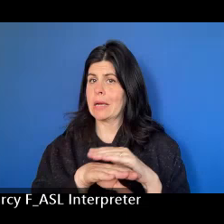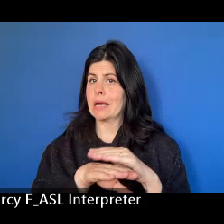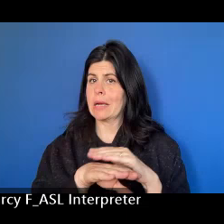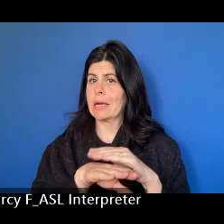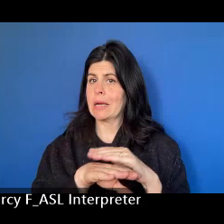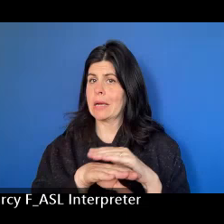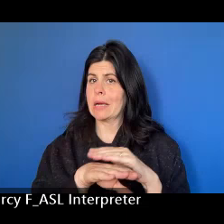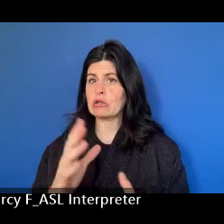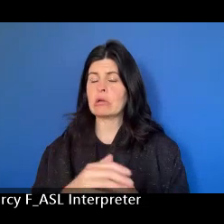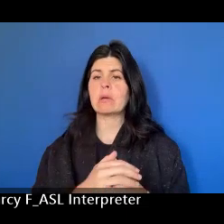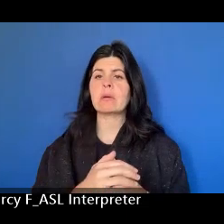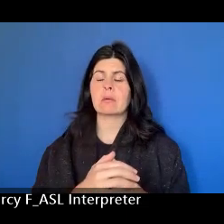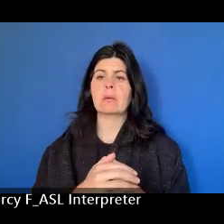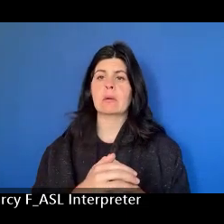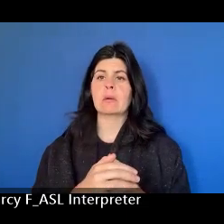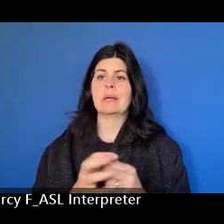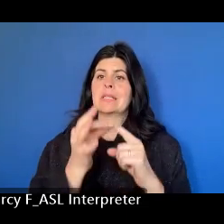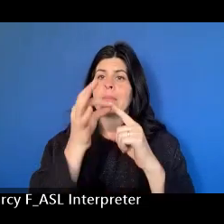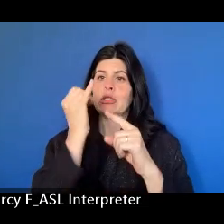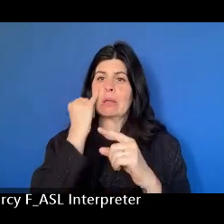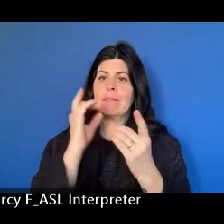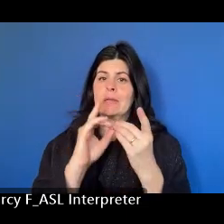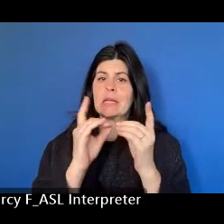information, especially if it's digital.